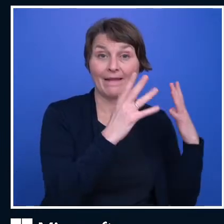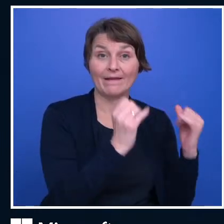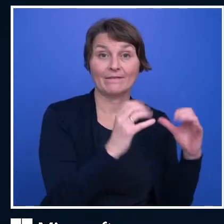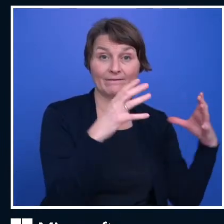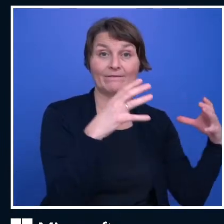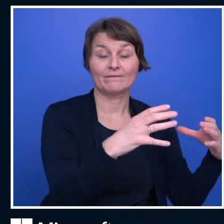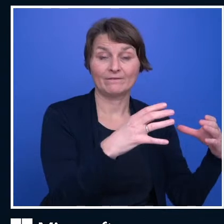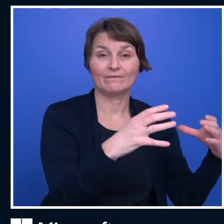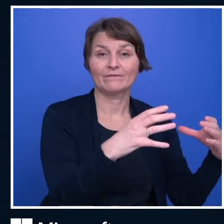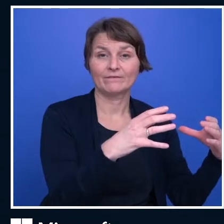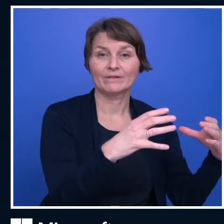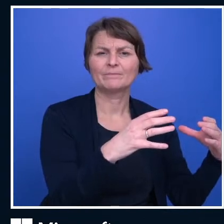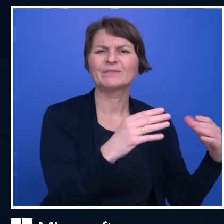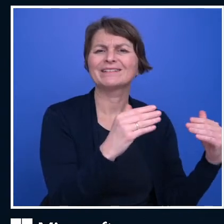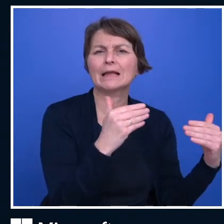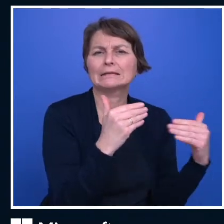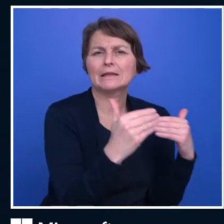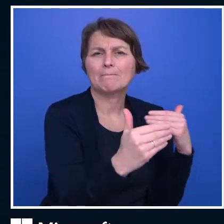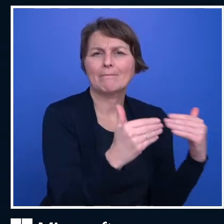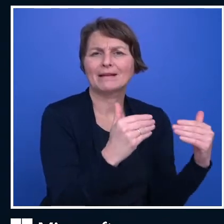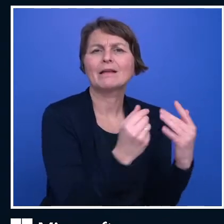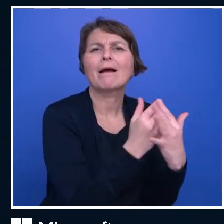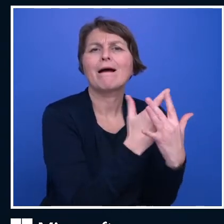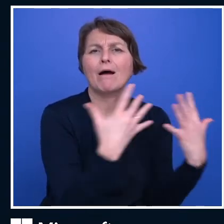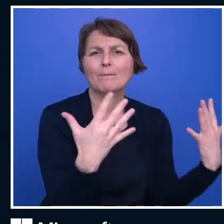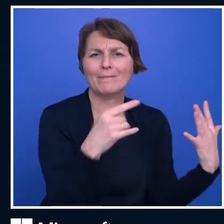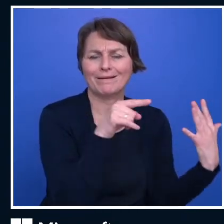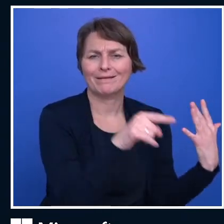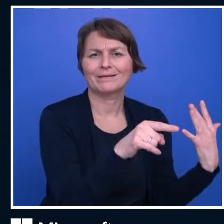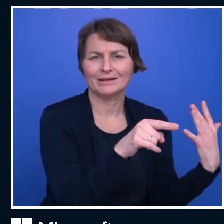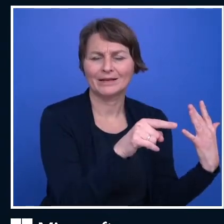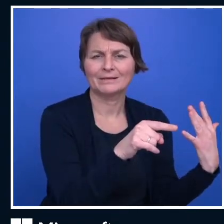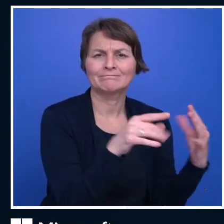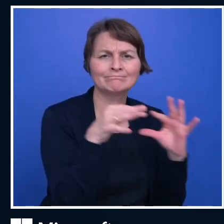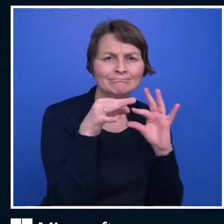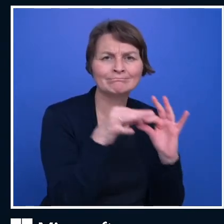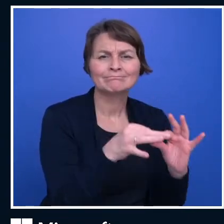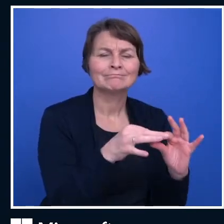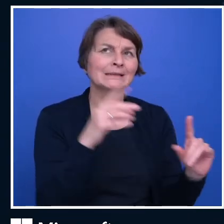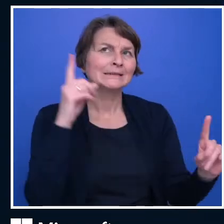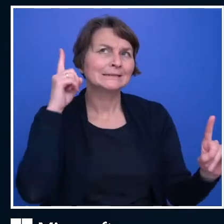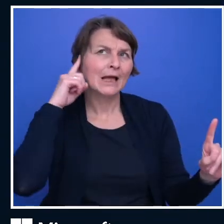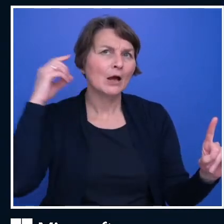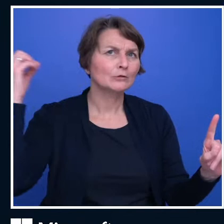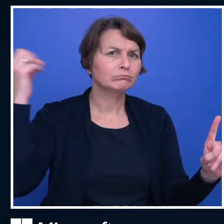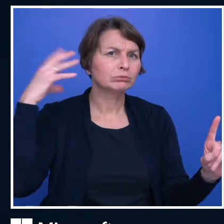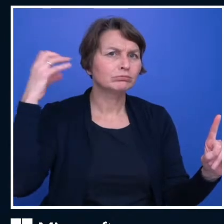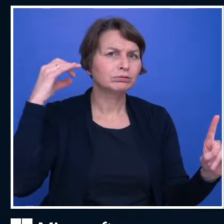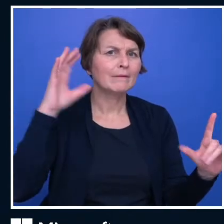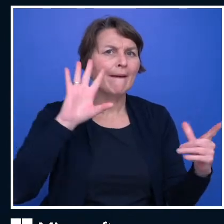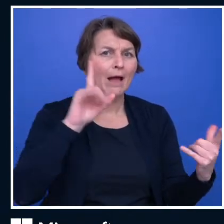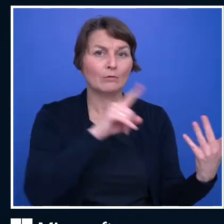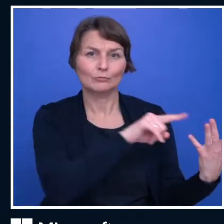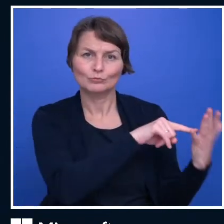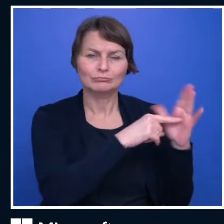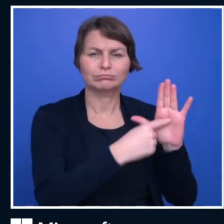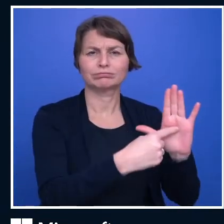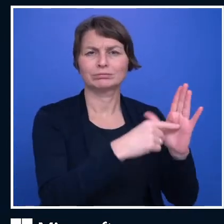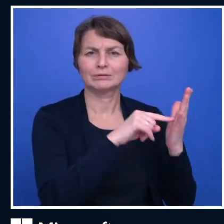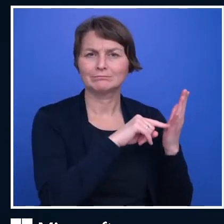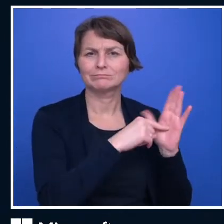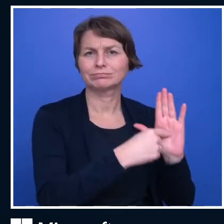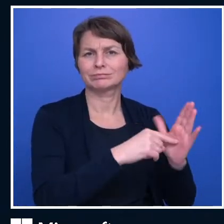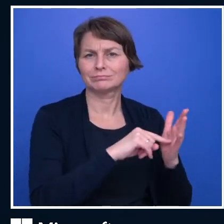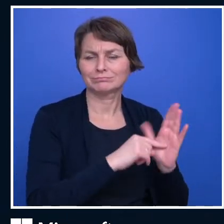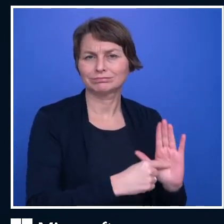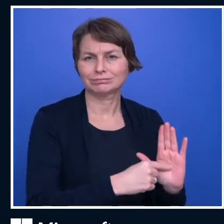dimensions, the number of dimensions in which the sound data is being represented. And we're not going for